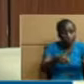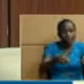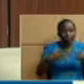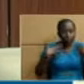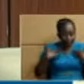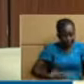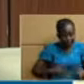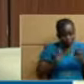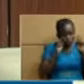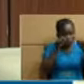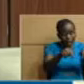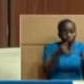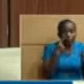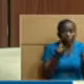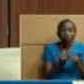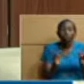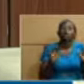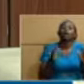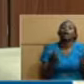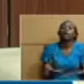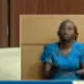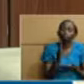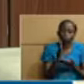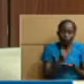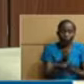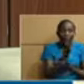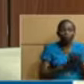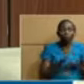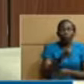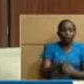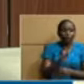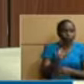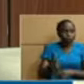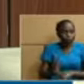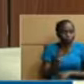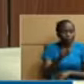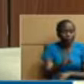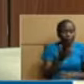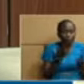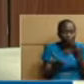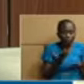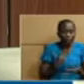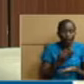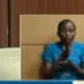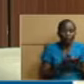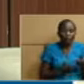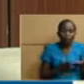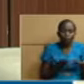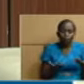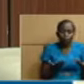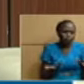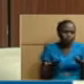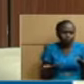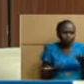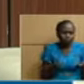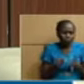distributed? Unfortunately, some of the areas, as you know, the water as it starts going down, there could be some endpoints, or I don't want to